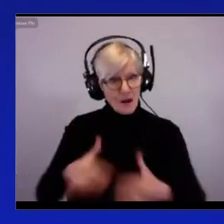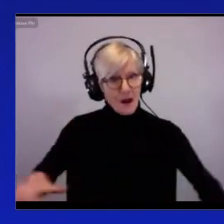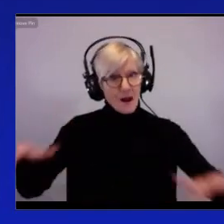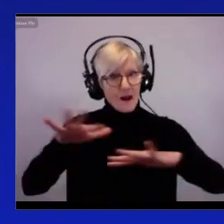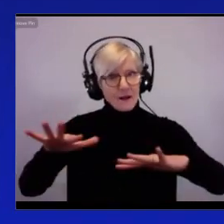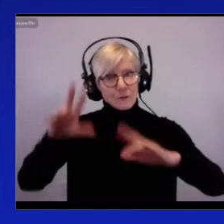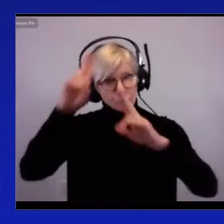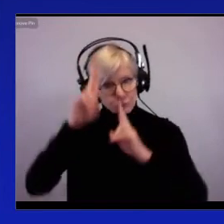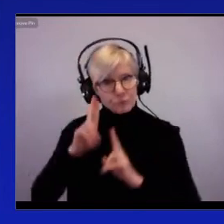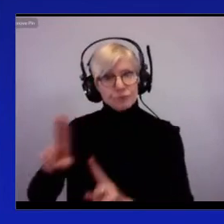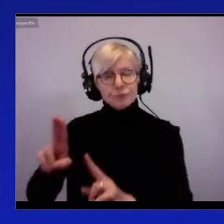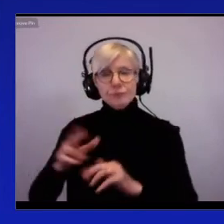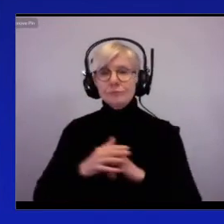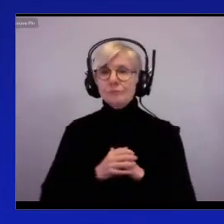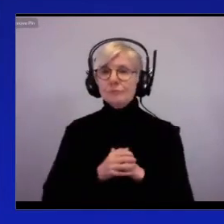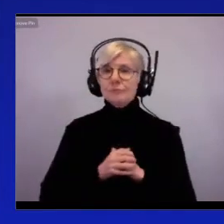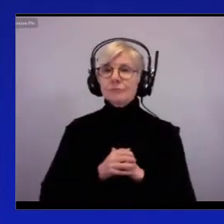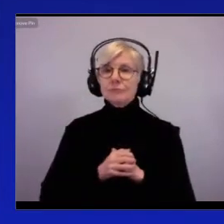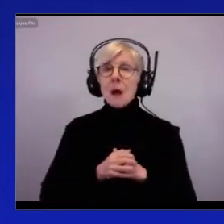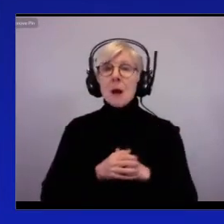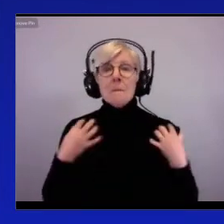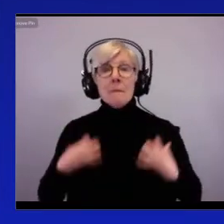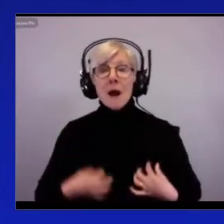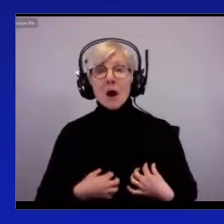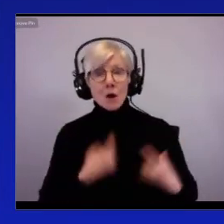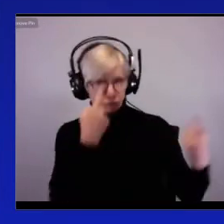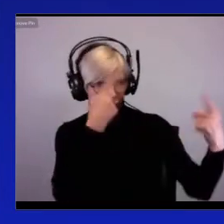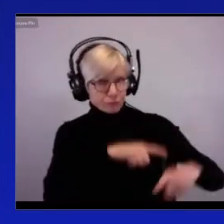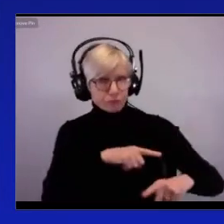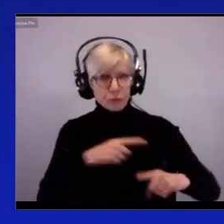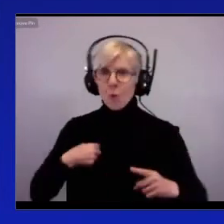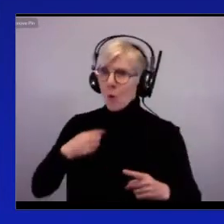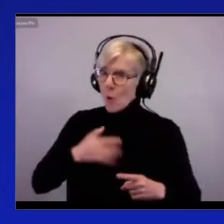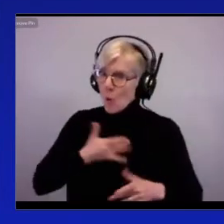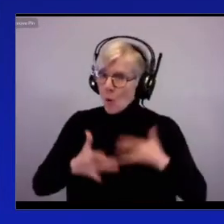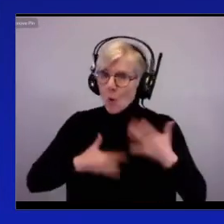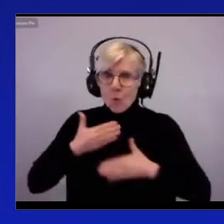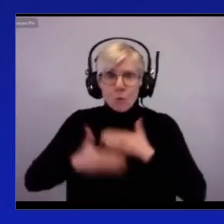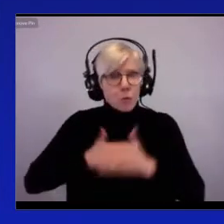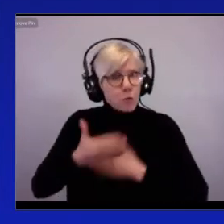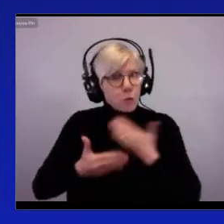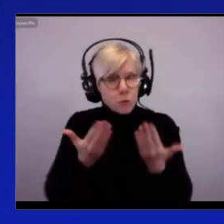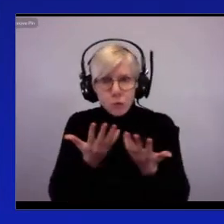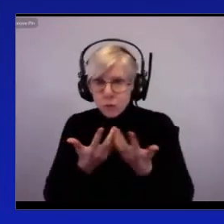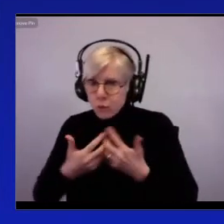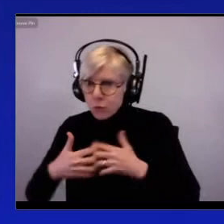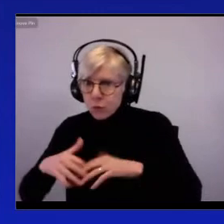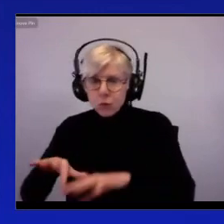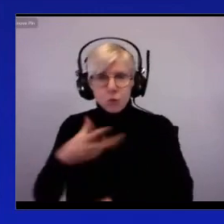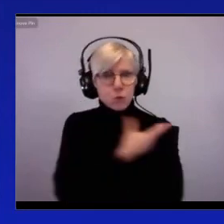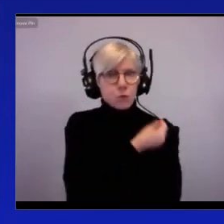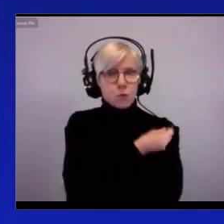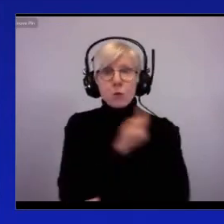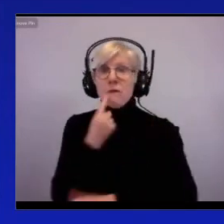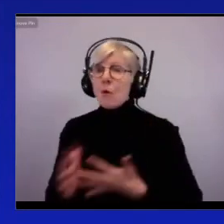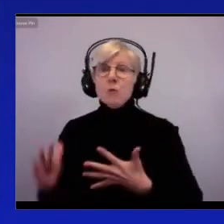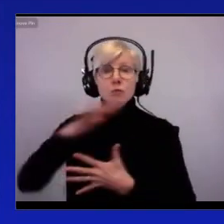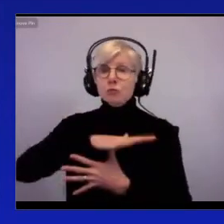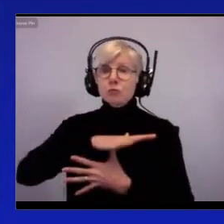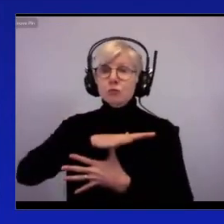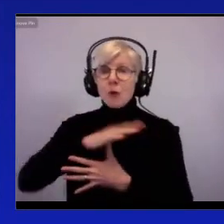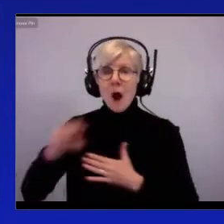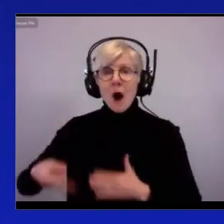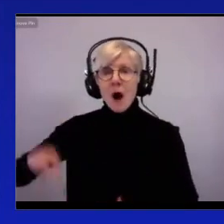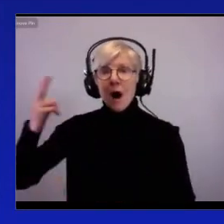we are making with the administration of the vaccine to those in our community who are most at risk of contracting